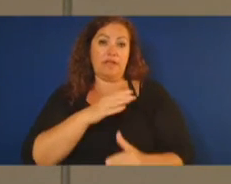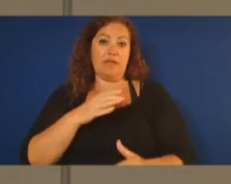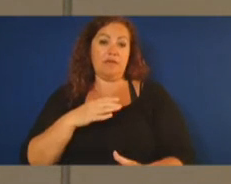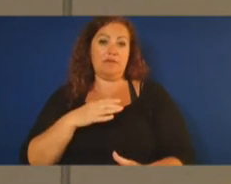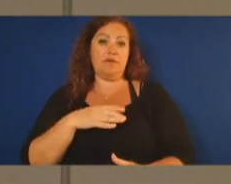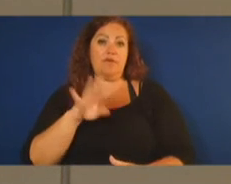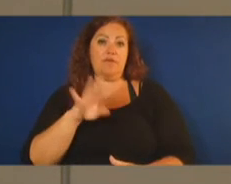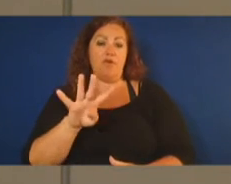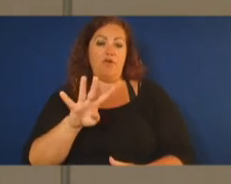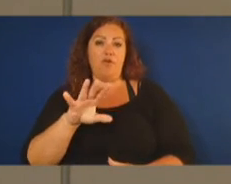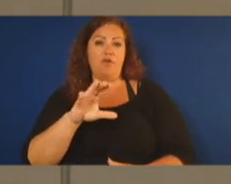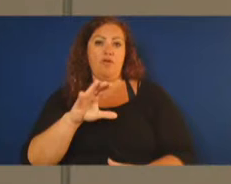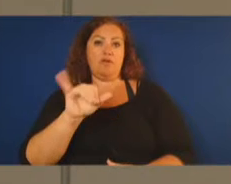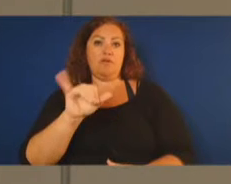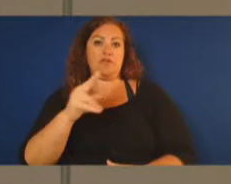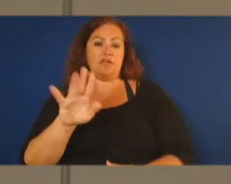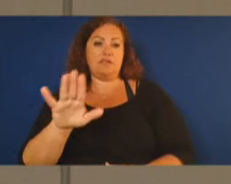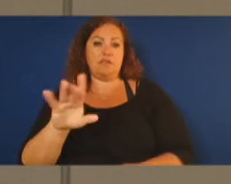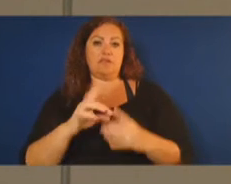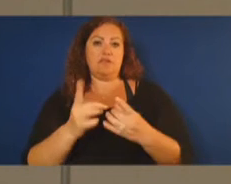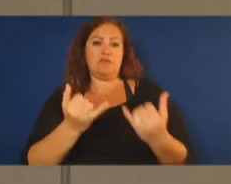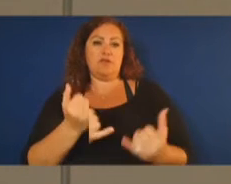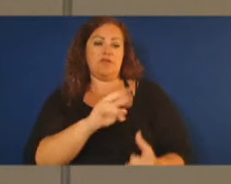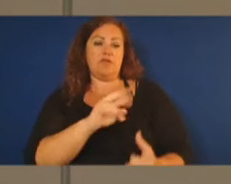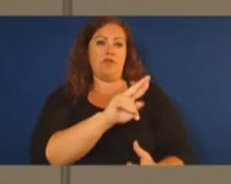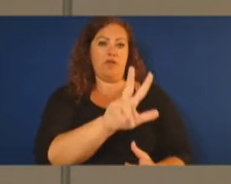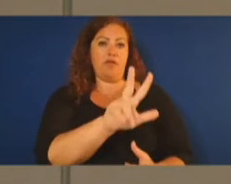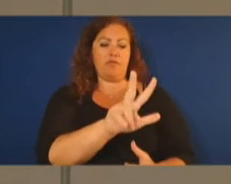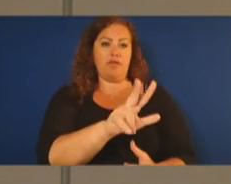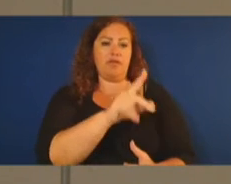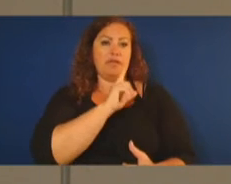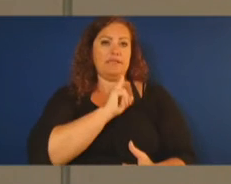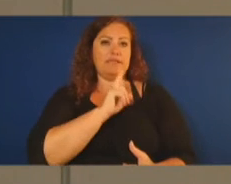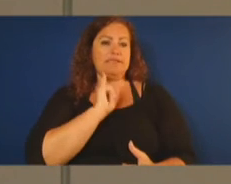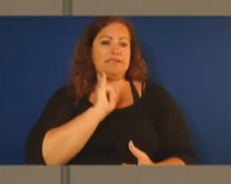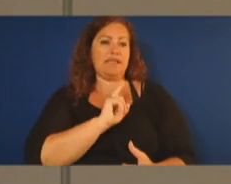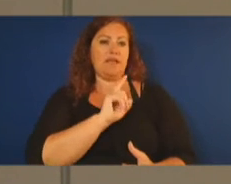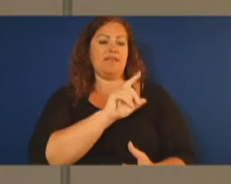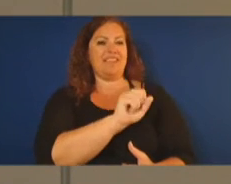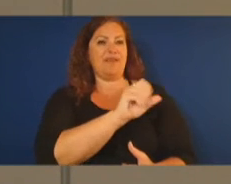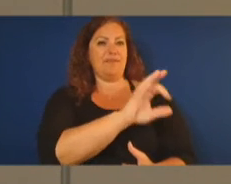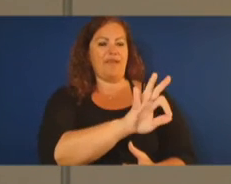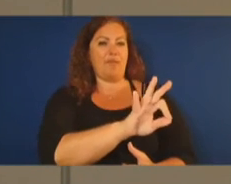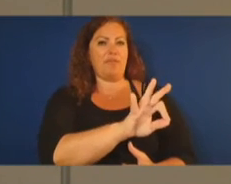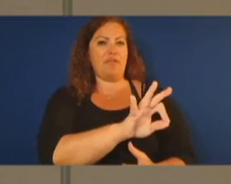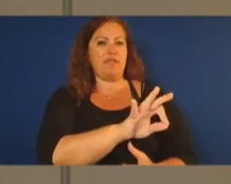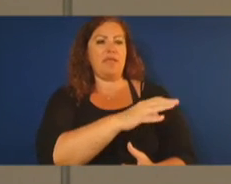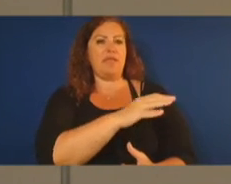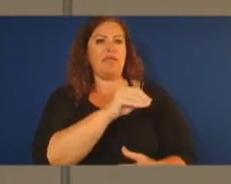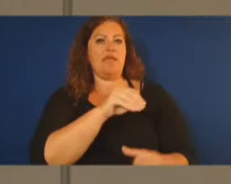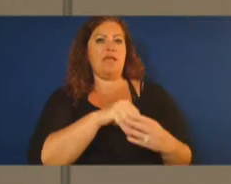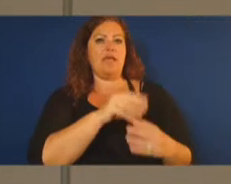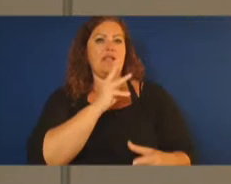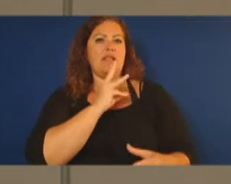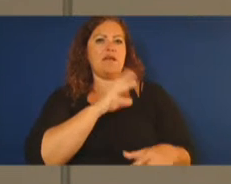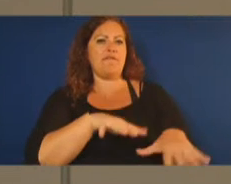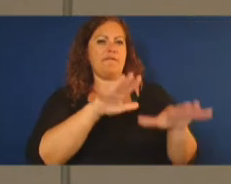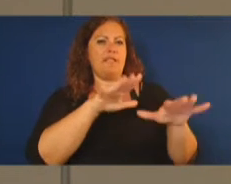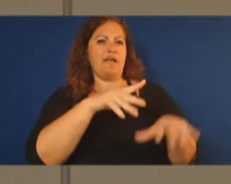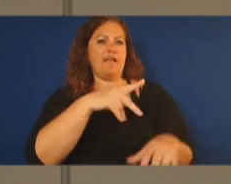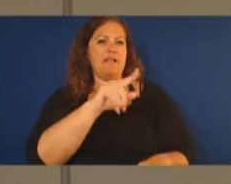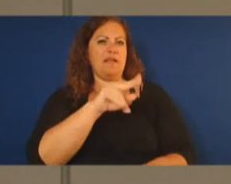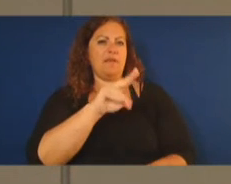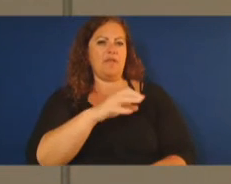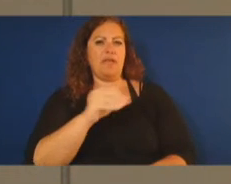District the current zoning is R3 single family residential in a FEMA flood plane and the proposed zoning is